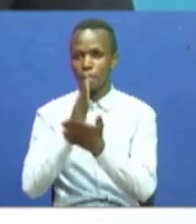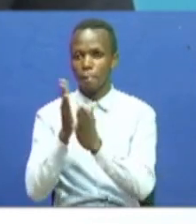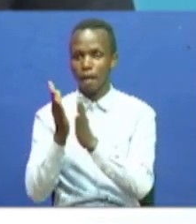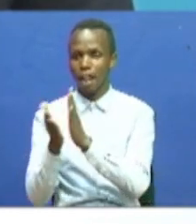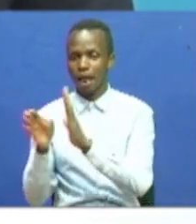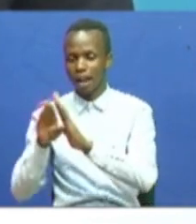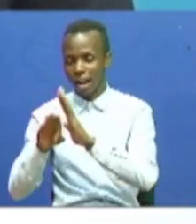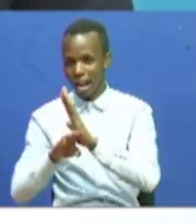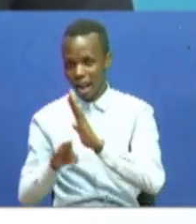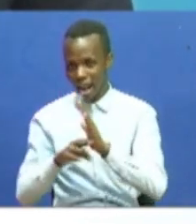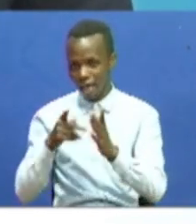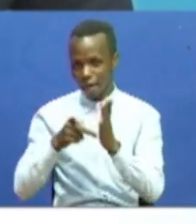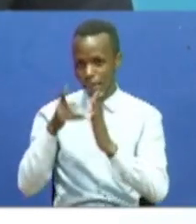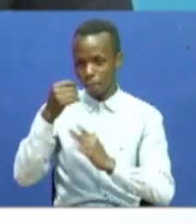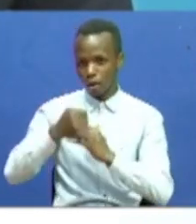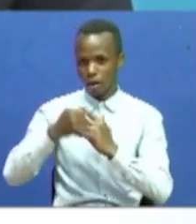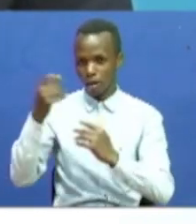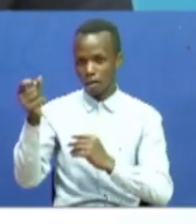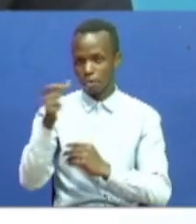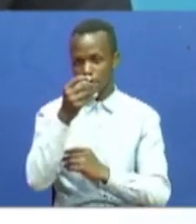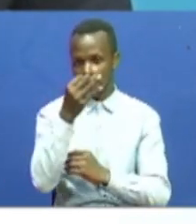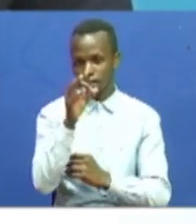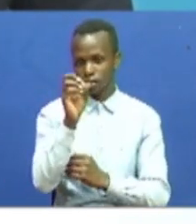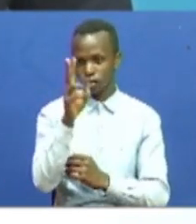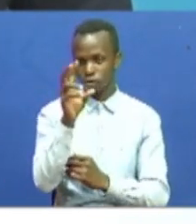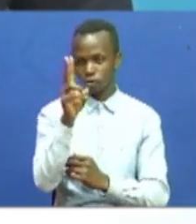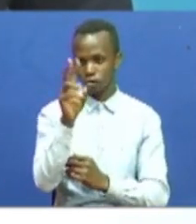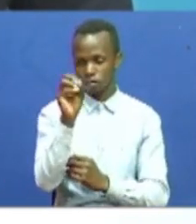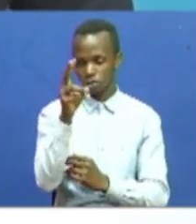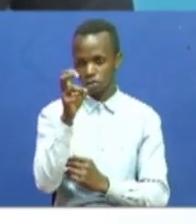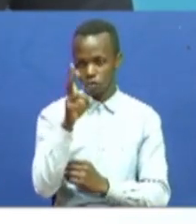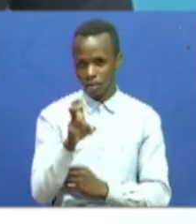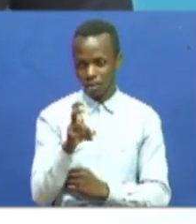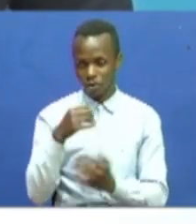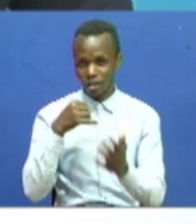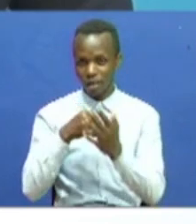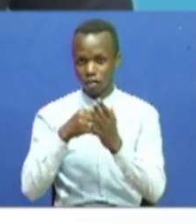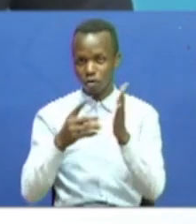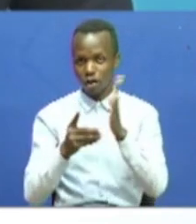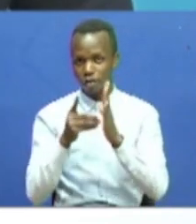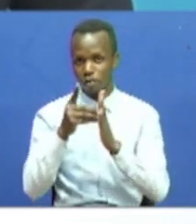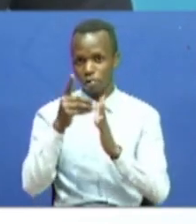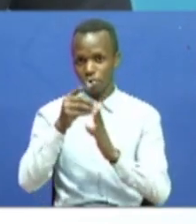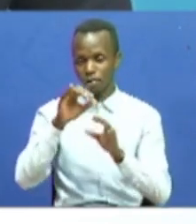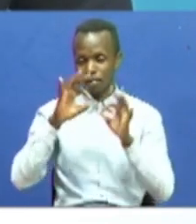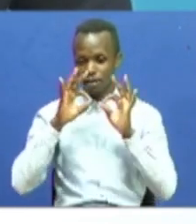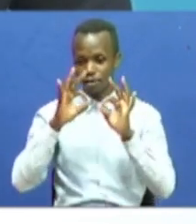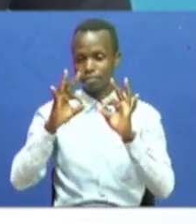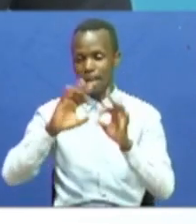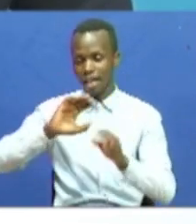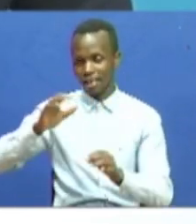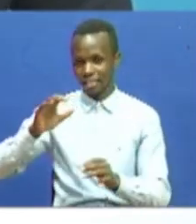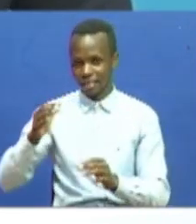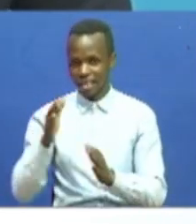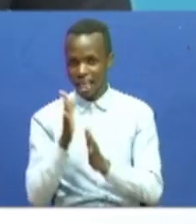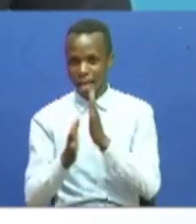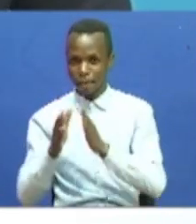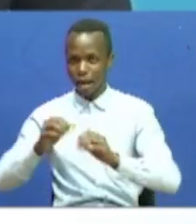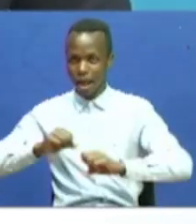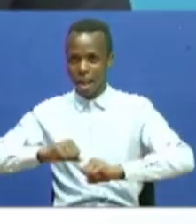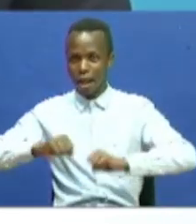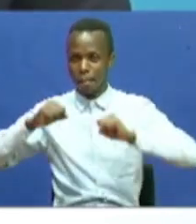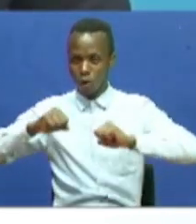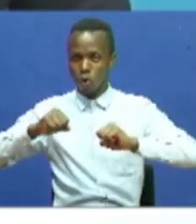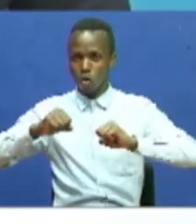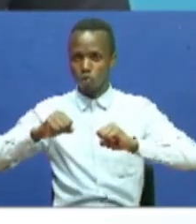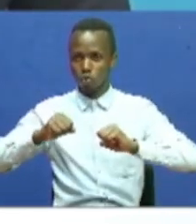Program projects in March 2022, which included the development of the Smart City Master Plan and the feasibility